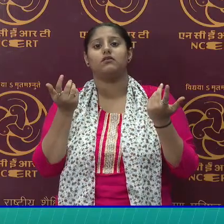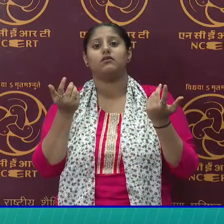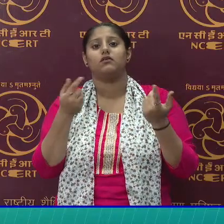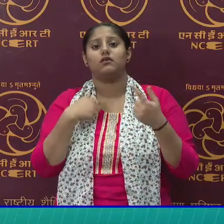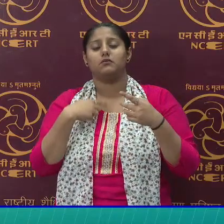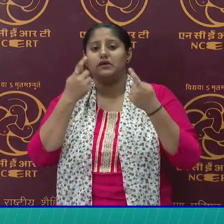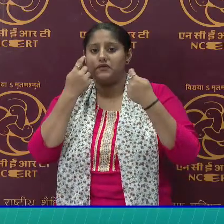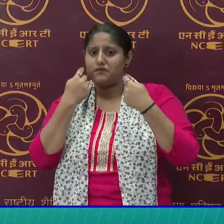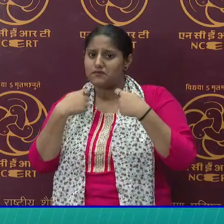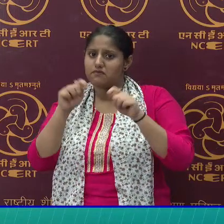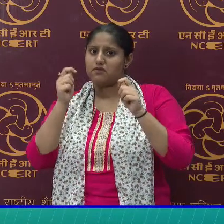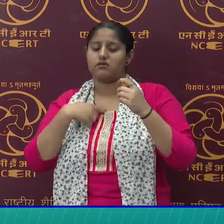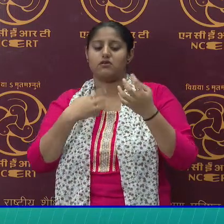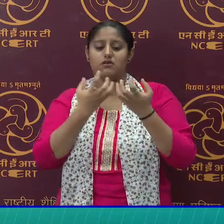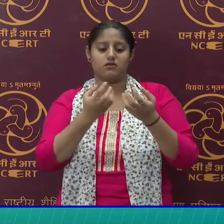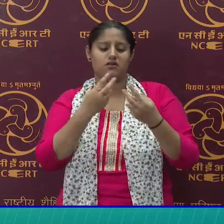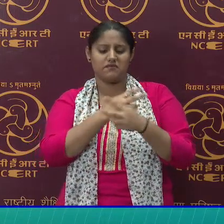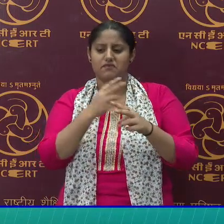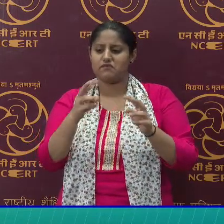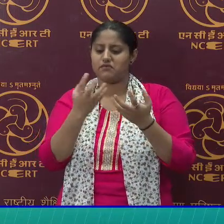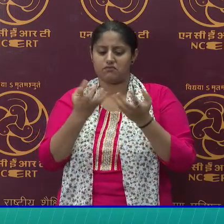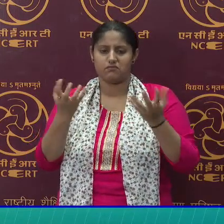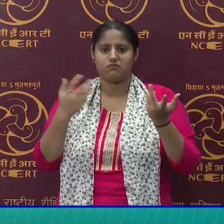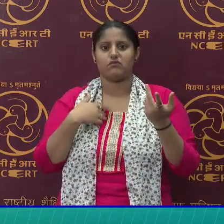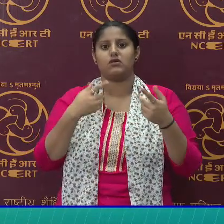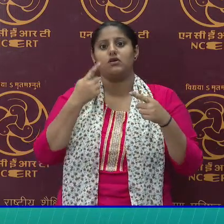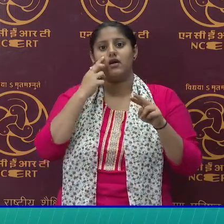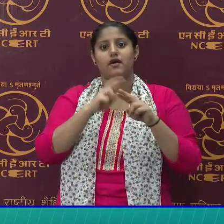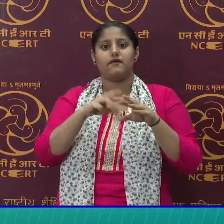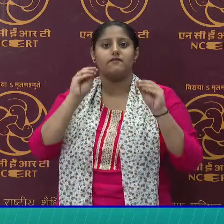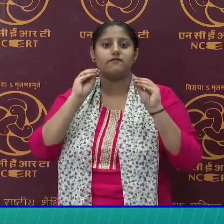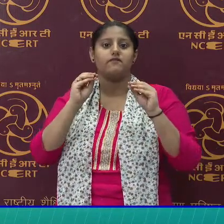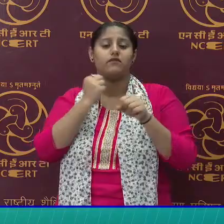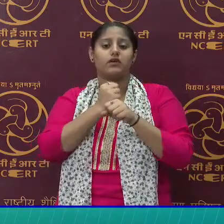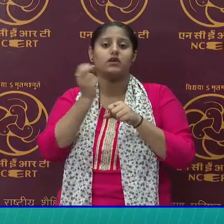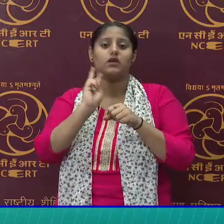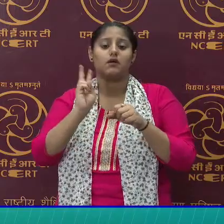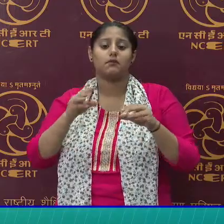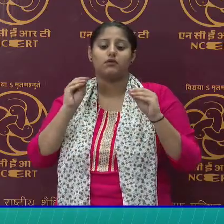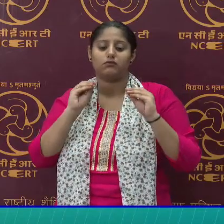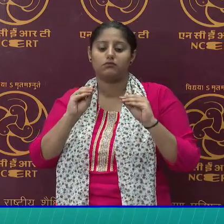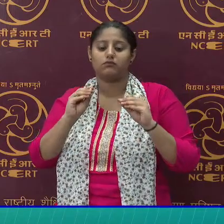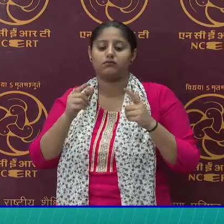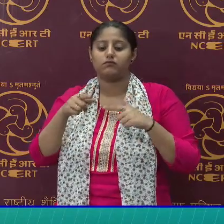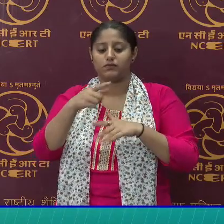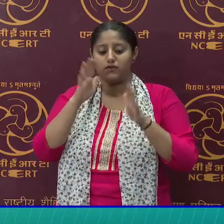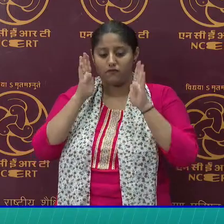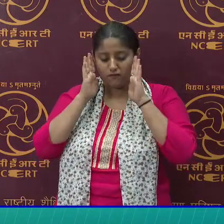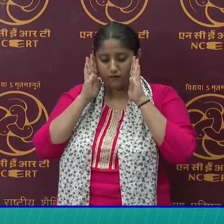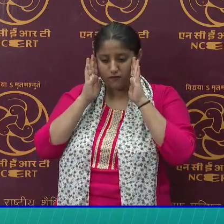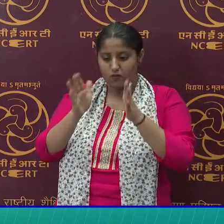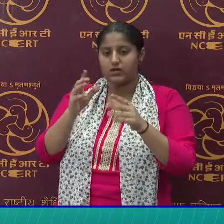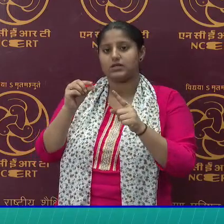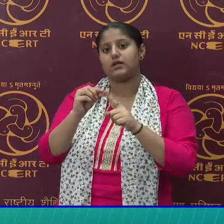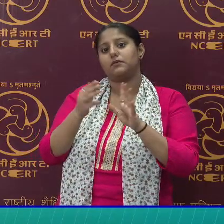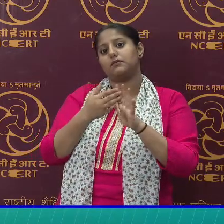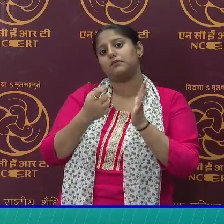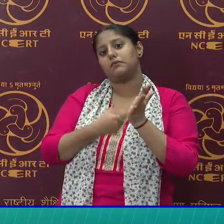try to bring in these elements, of course, while teaching grammar. Here the focus is on prepositions.